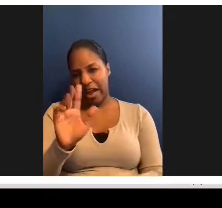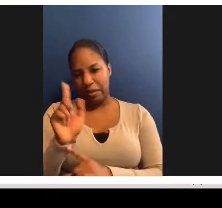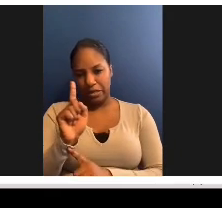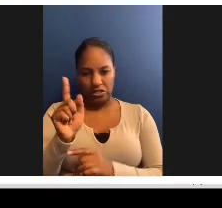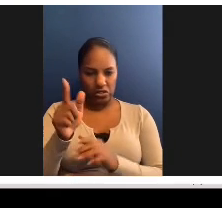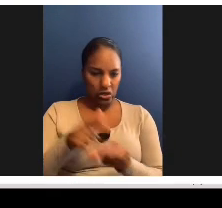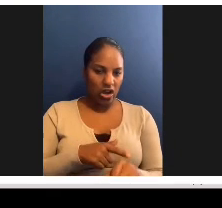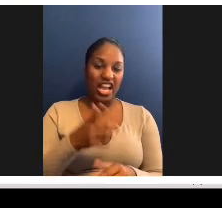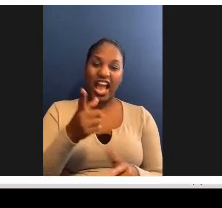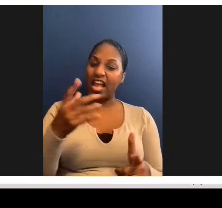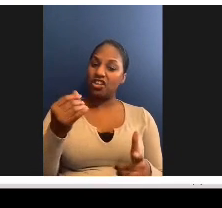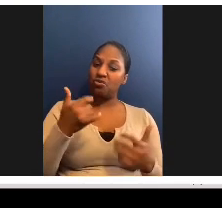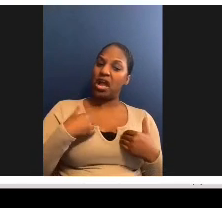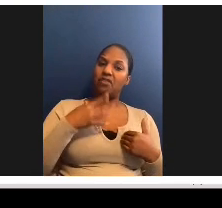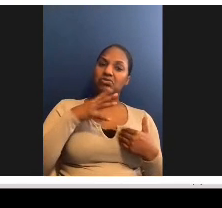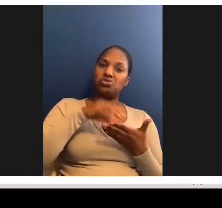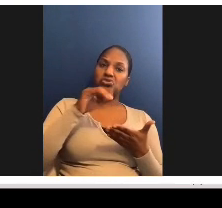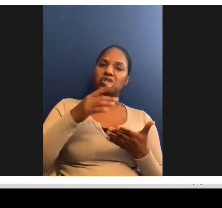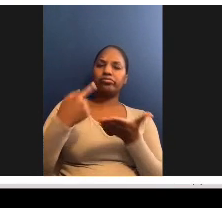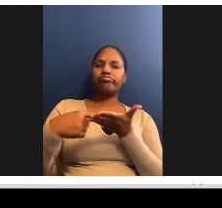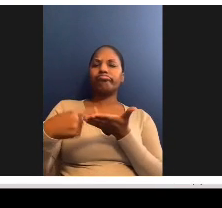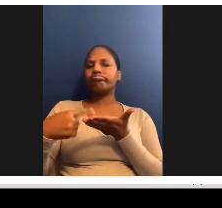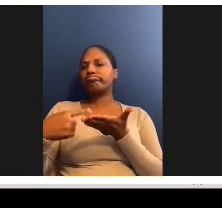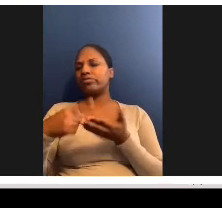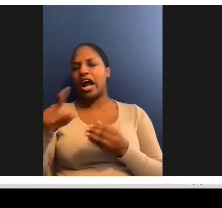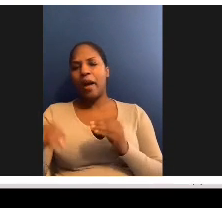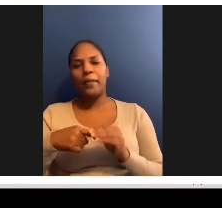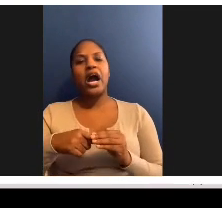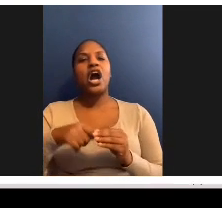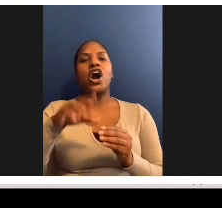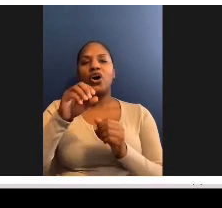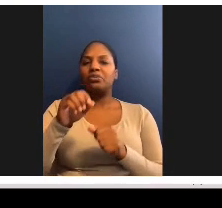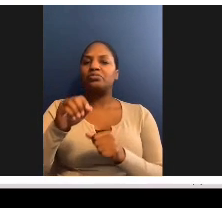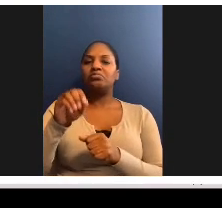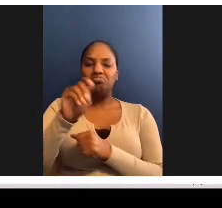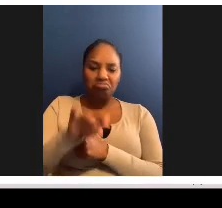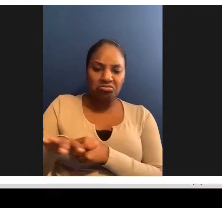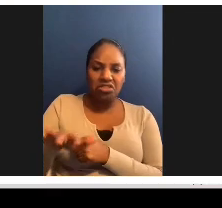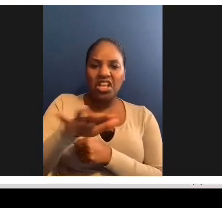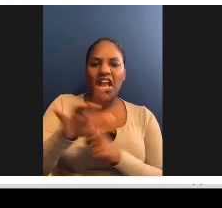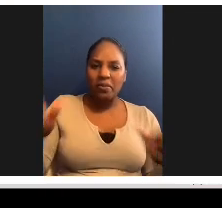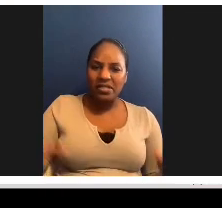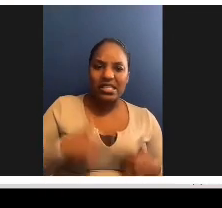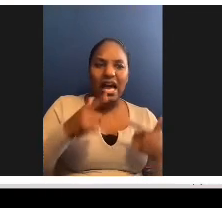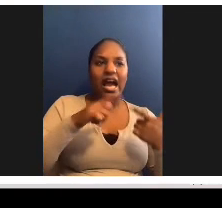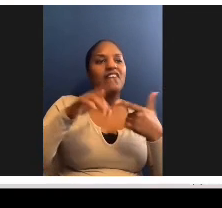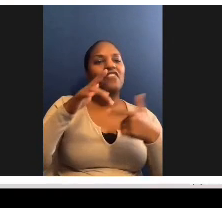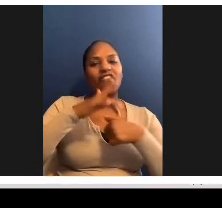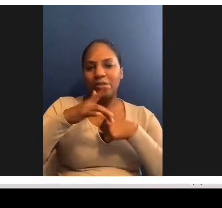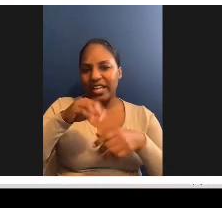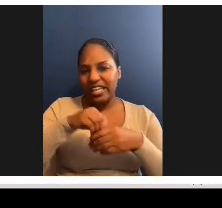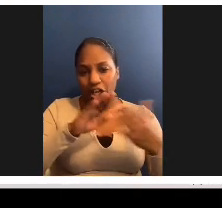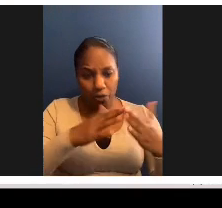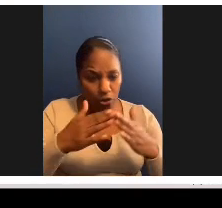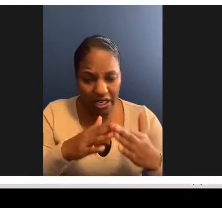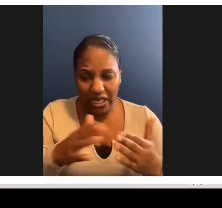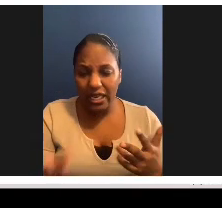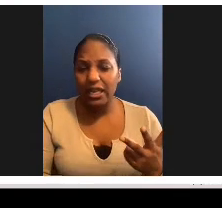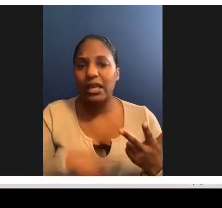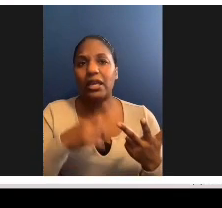talk about campus life. They talk about, what's available in the community. They talk about what,